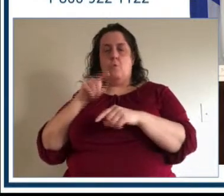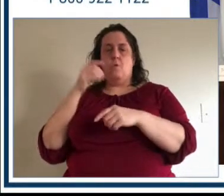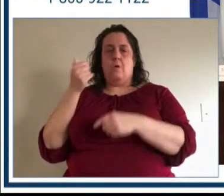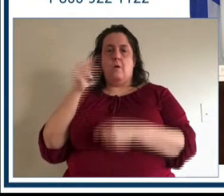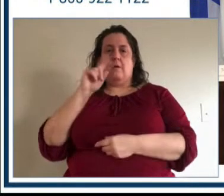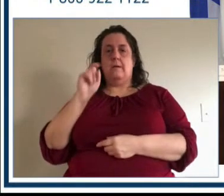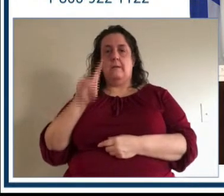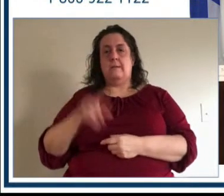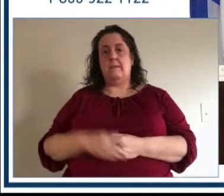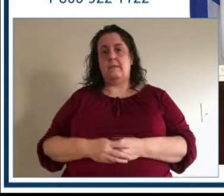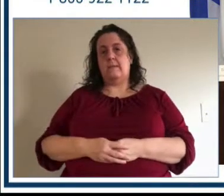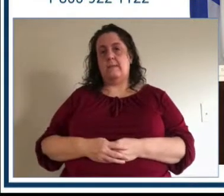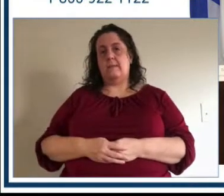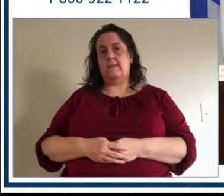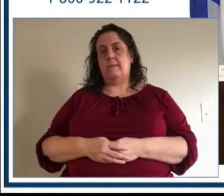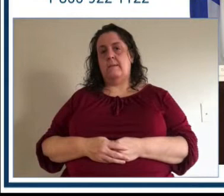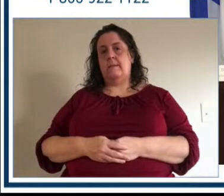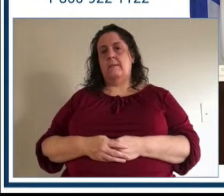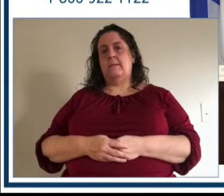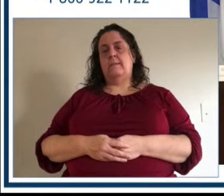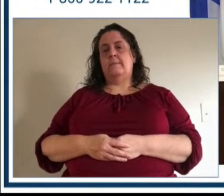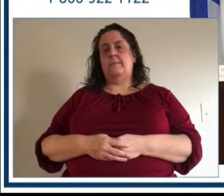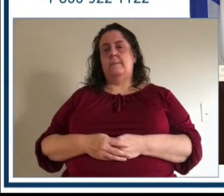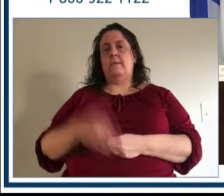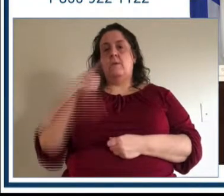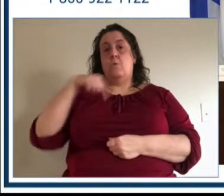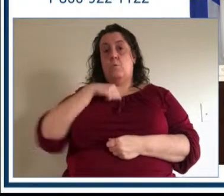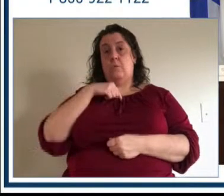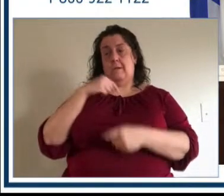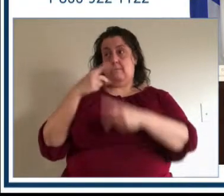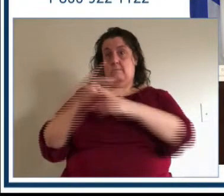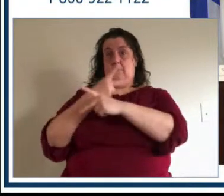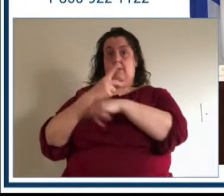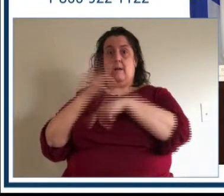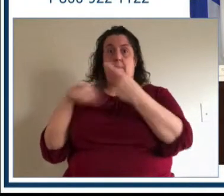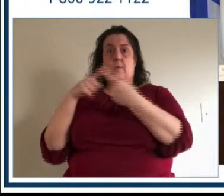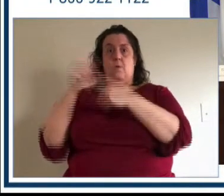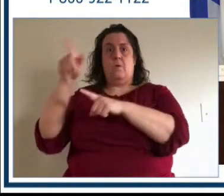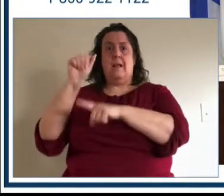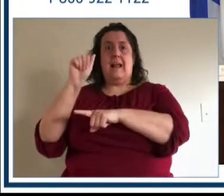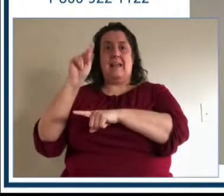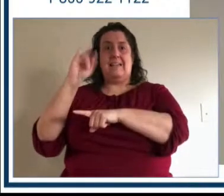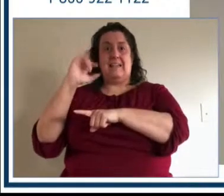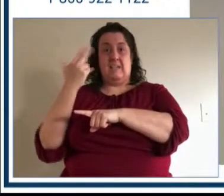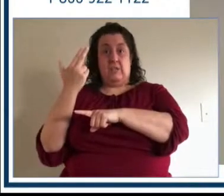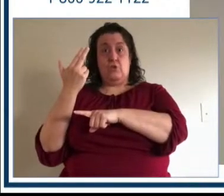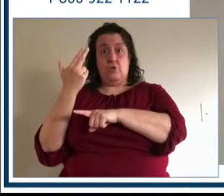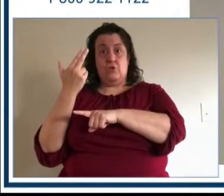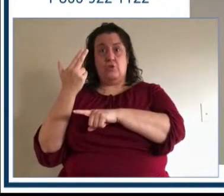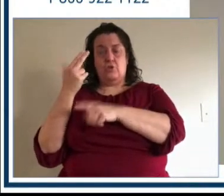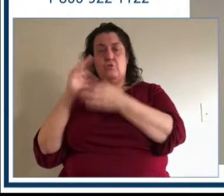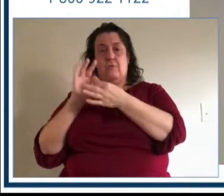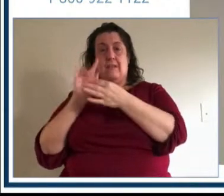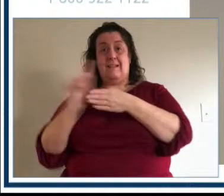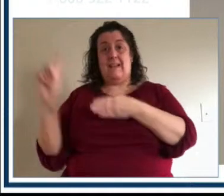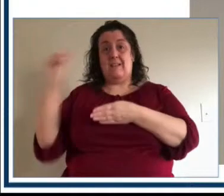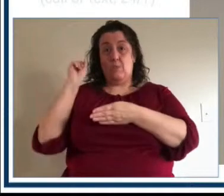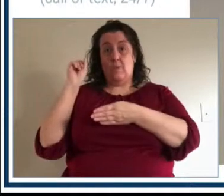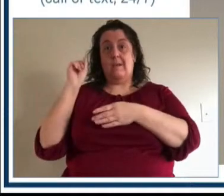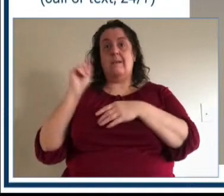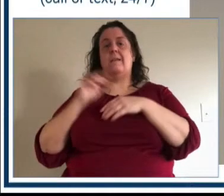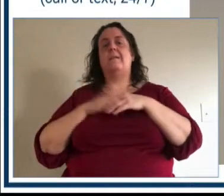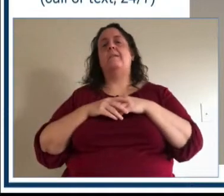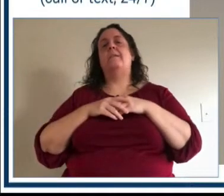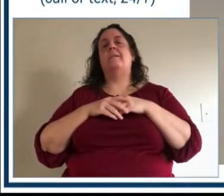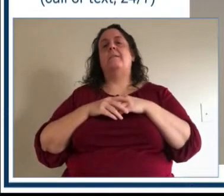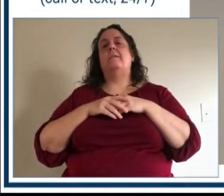So the case numbers I'm seeing are more than I anticipated, and I think what we're actually seeing is